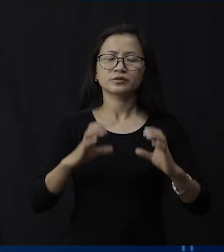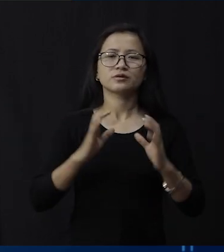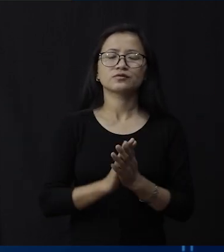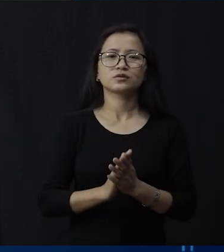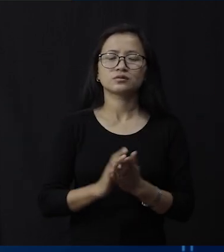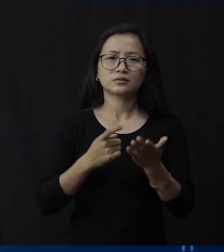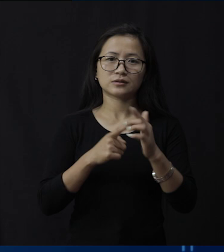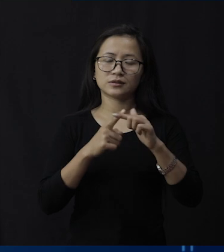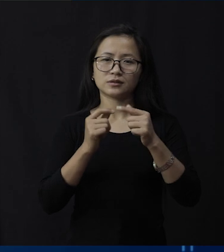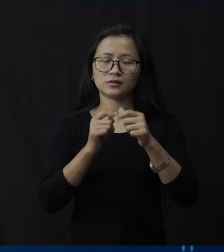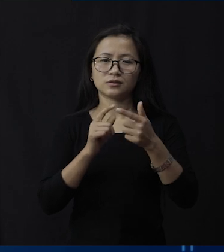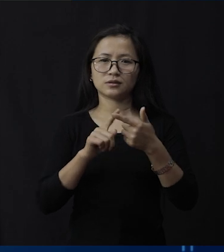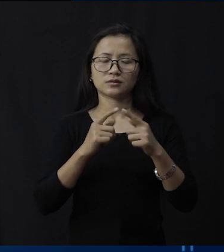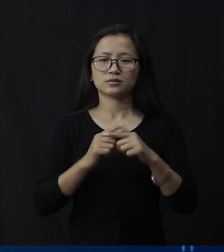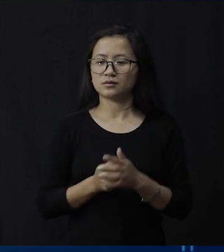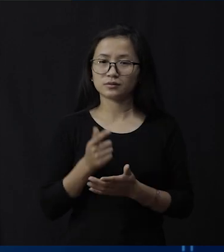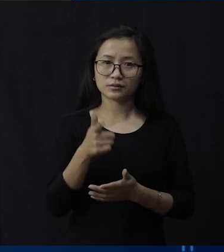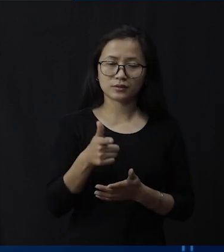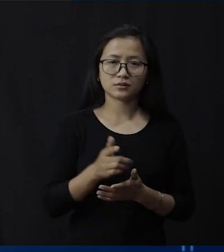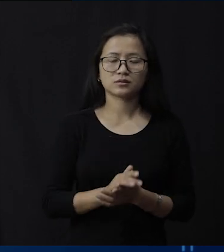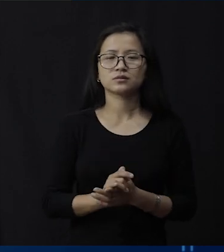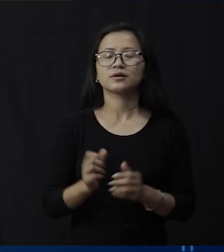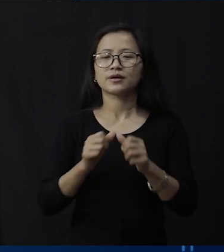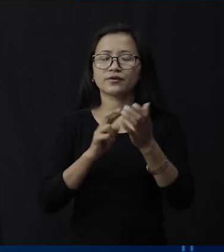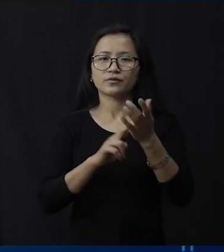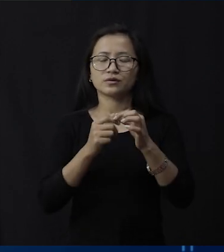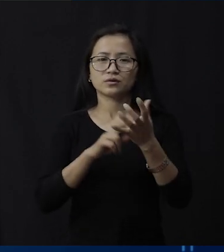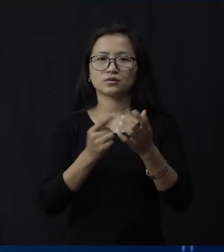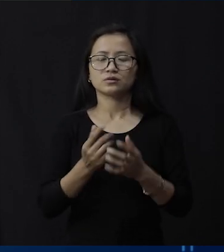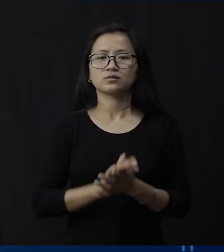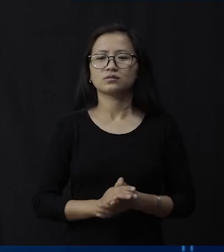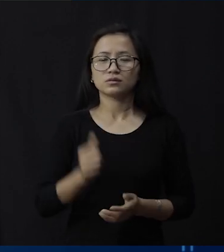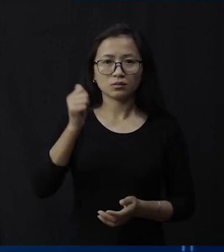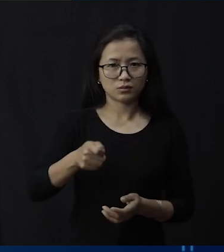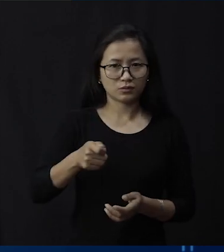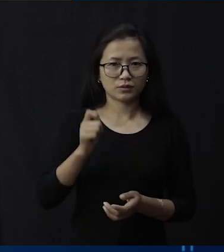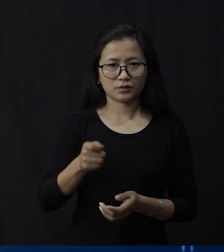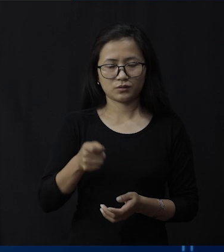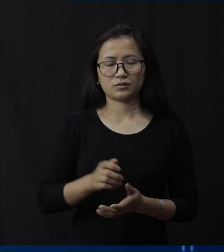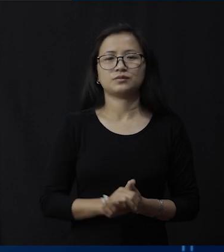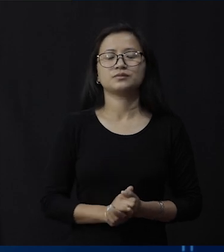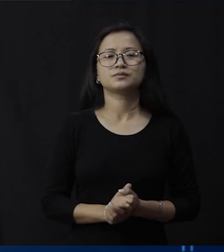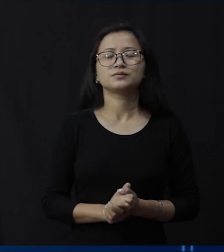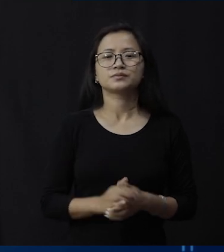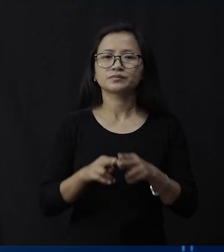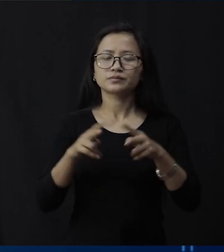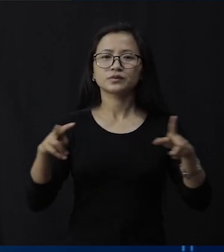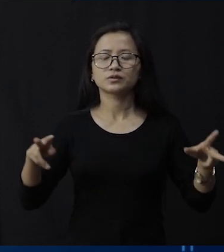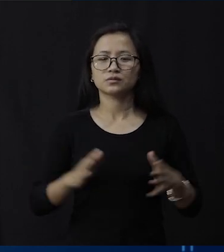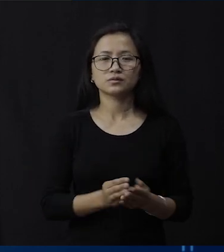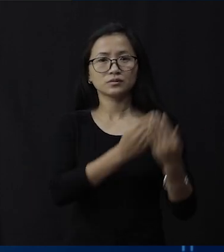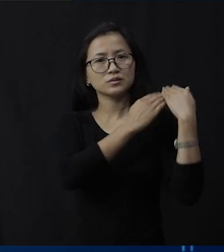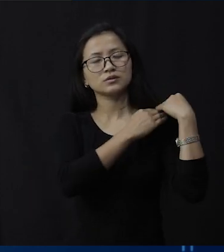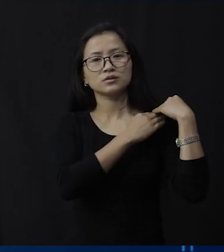the revenue, the land records, and maintaining law and order. So these were the different